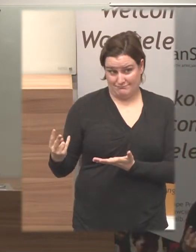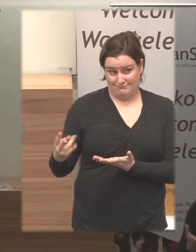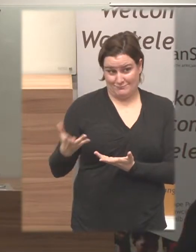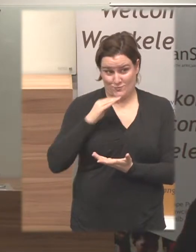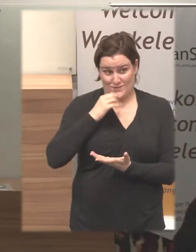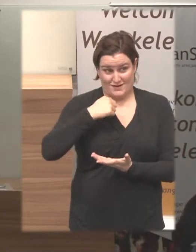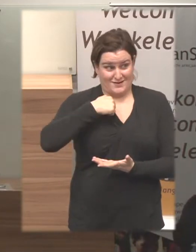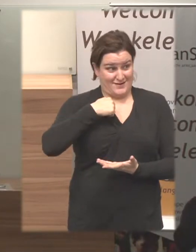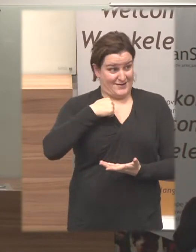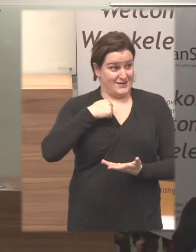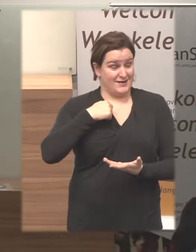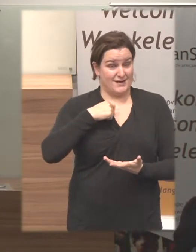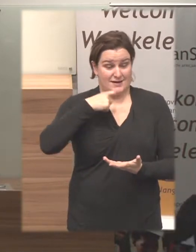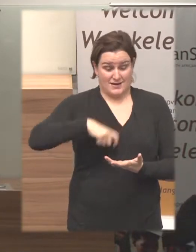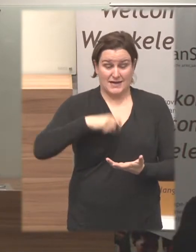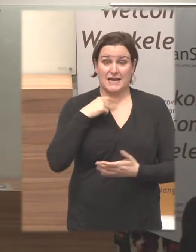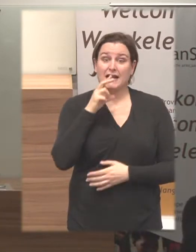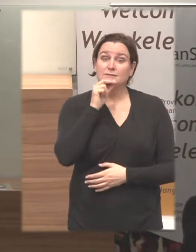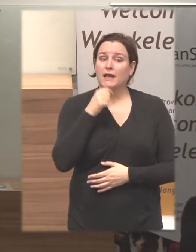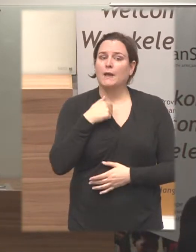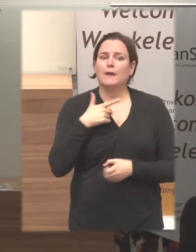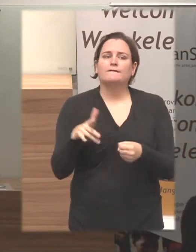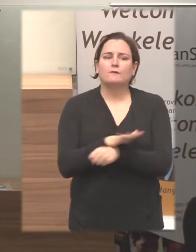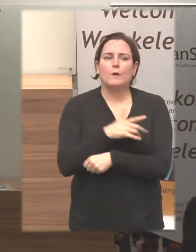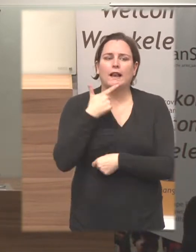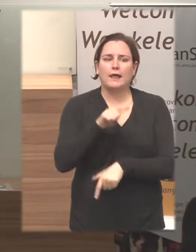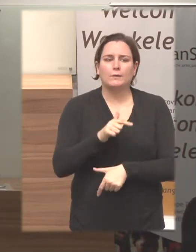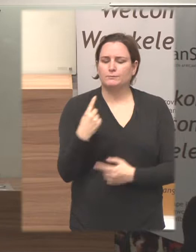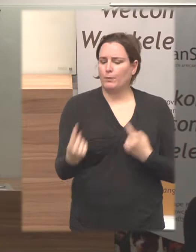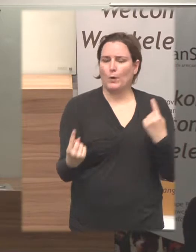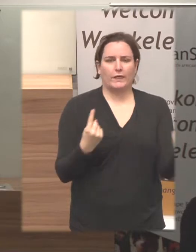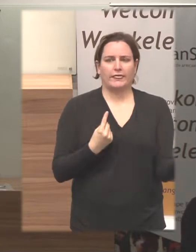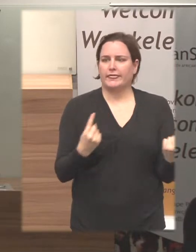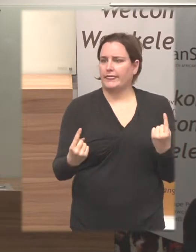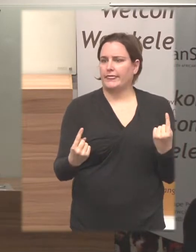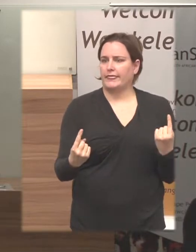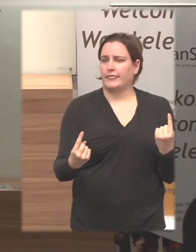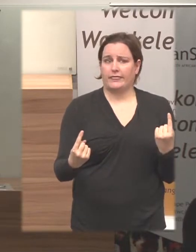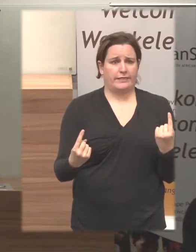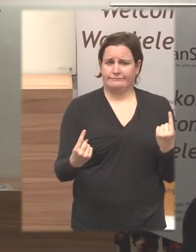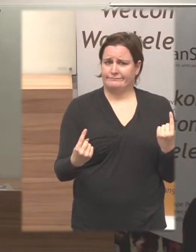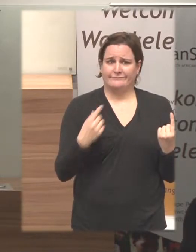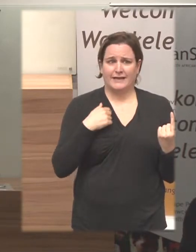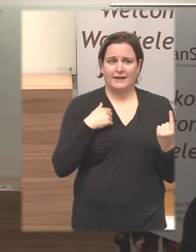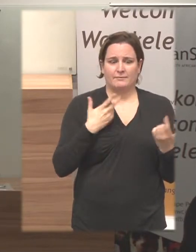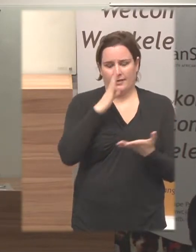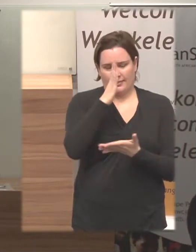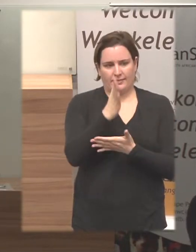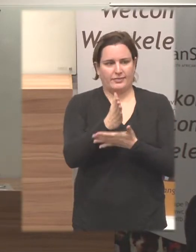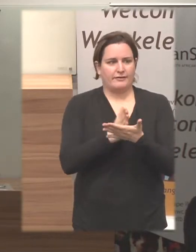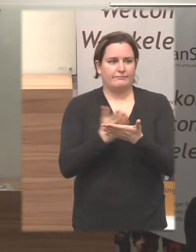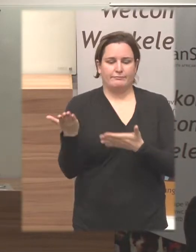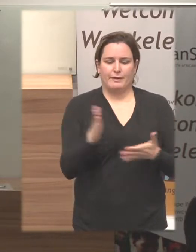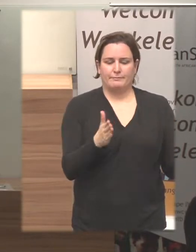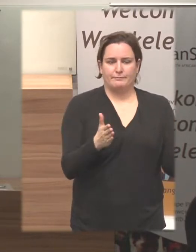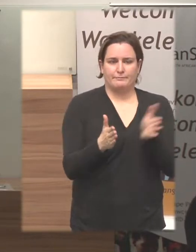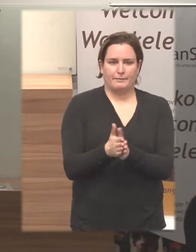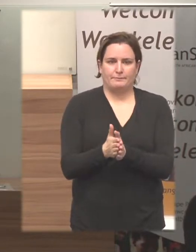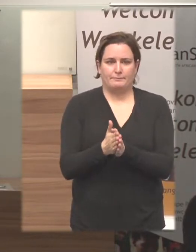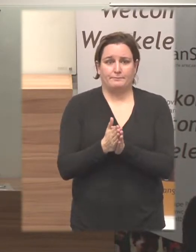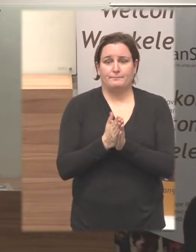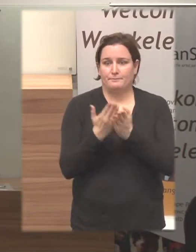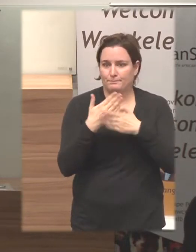is not necessarily fluent in these language resources separately. His usage of this language is as